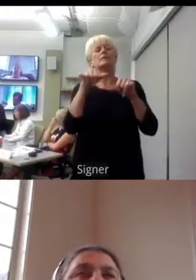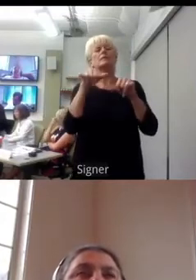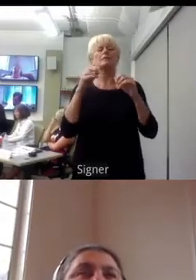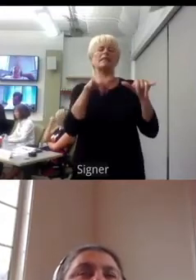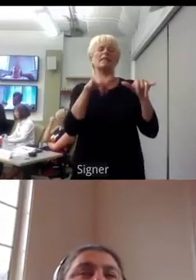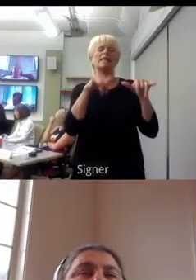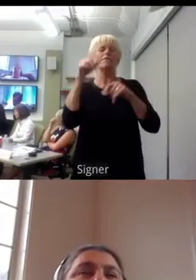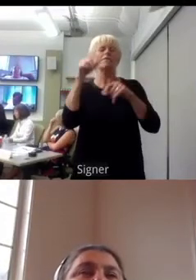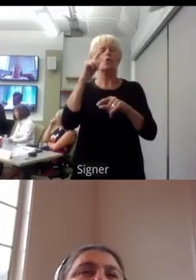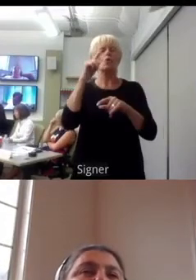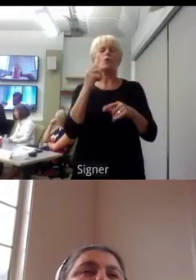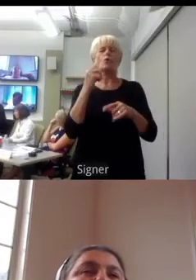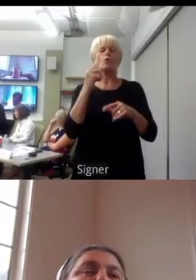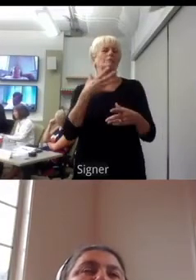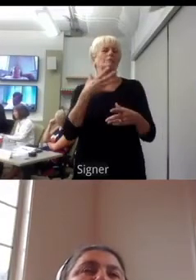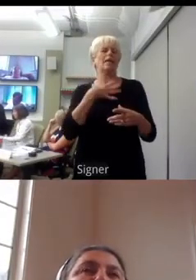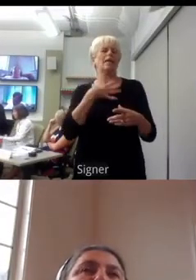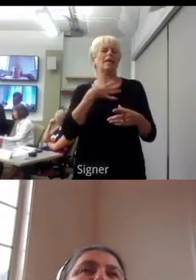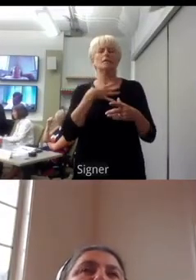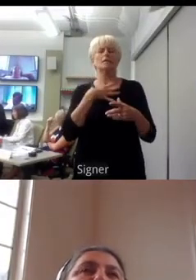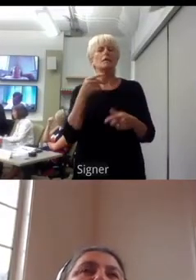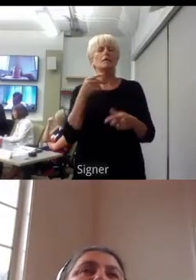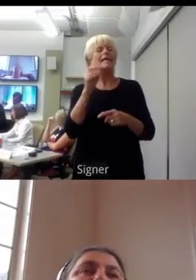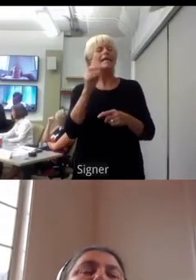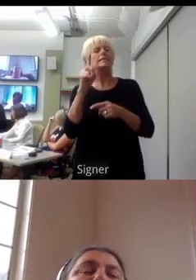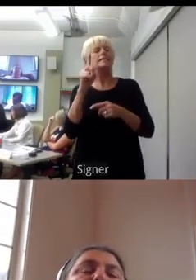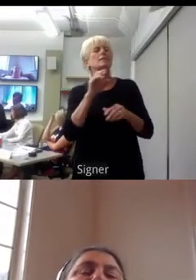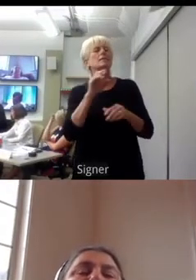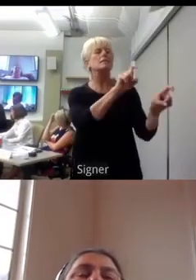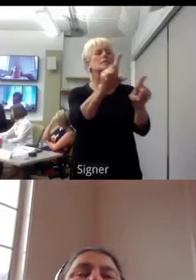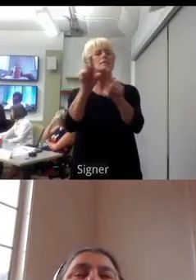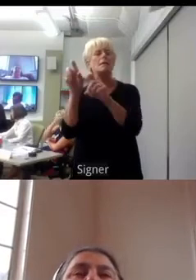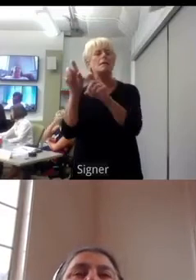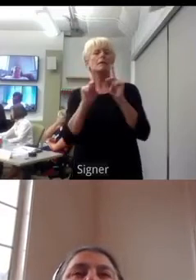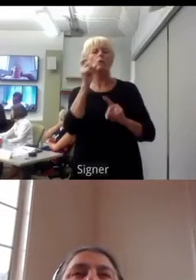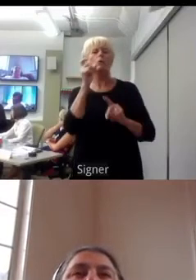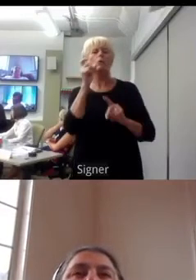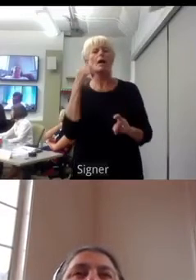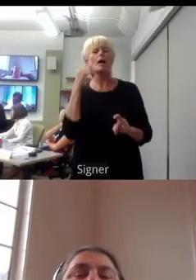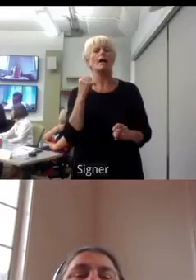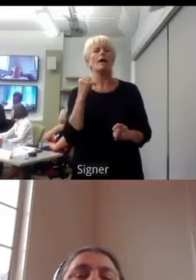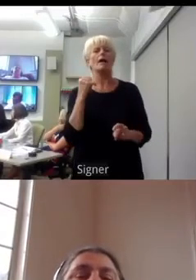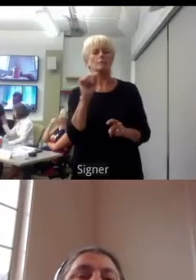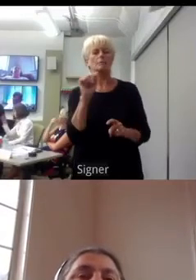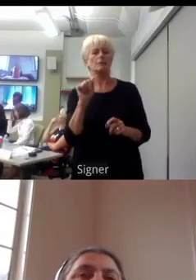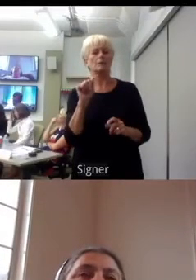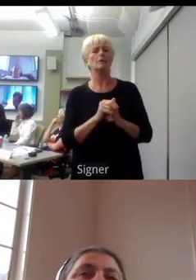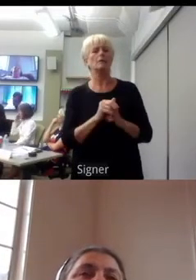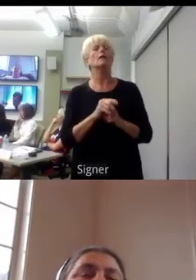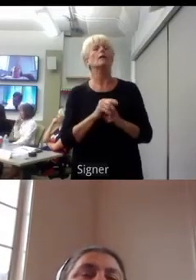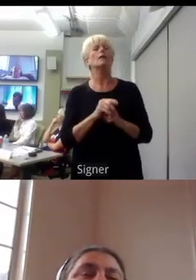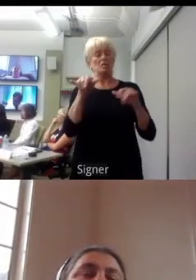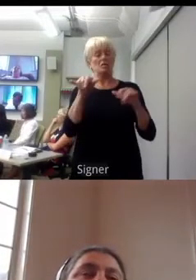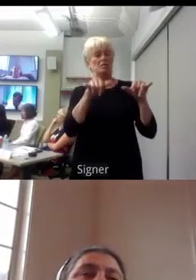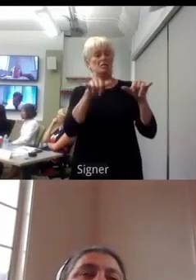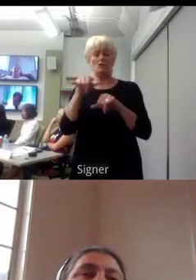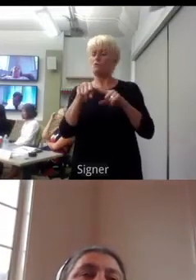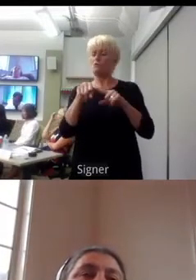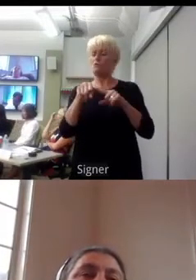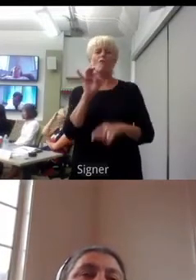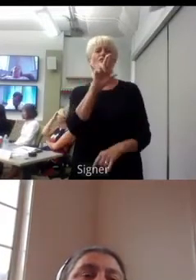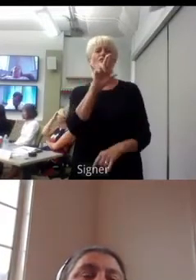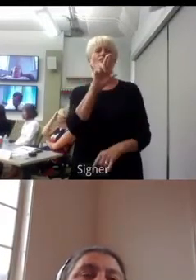consulted extensively with people with disabilities, and they made their standard available for free on the internet. And that allowed more